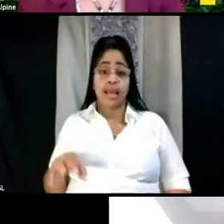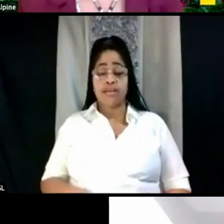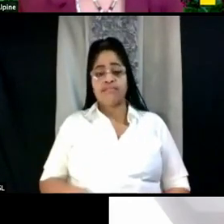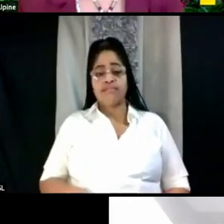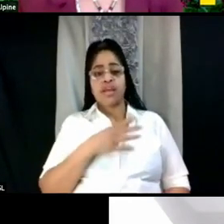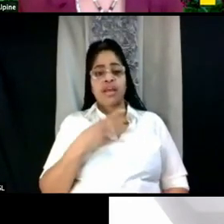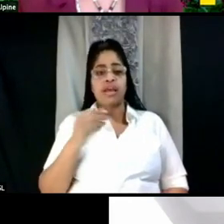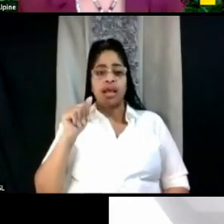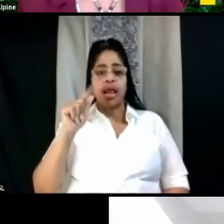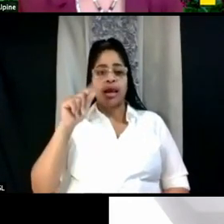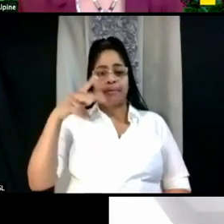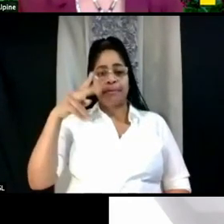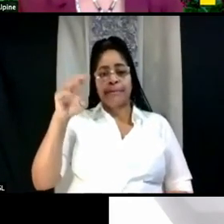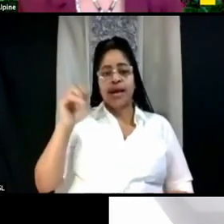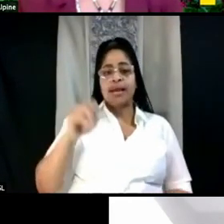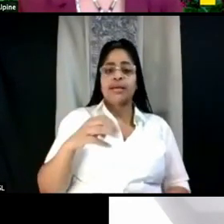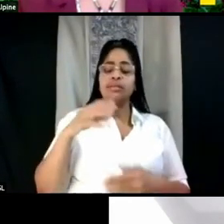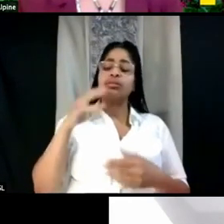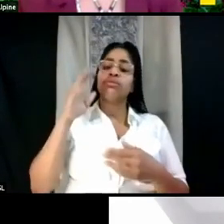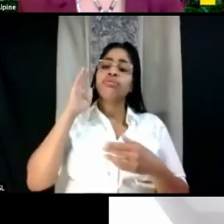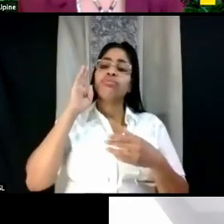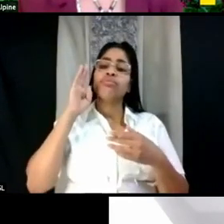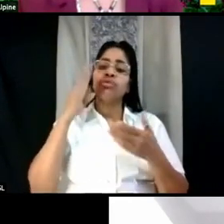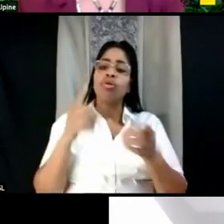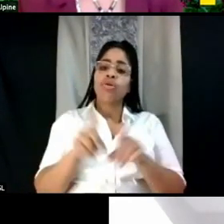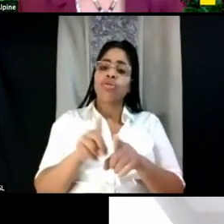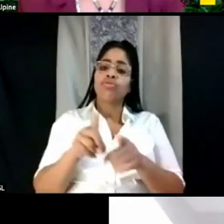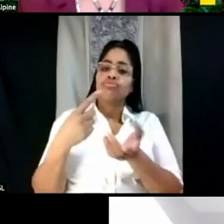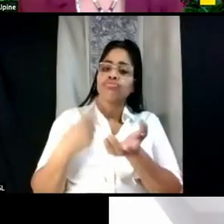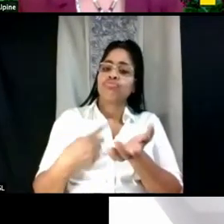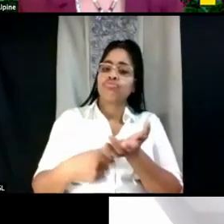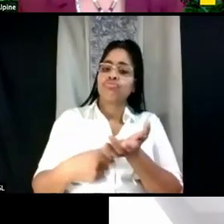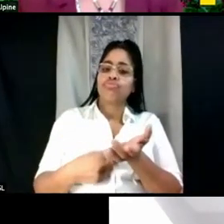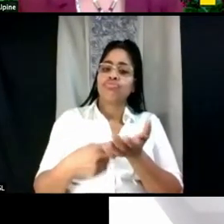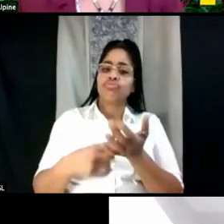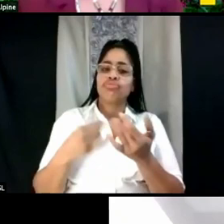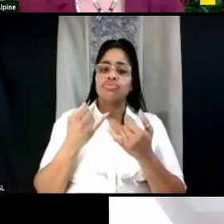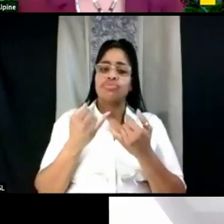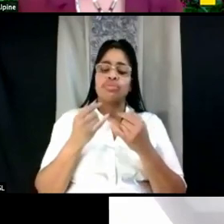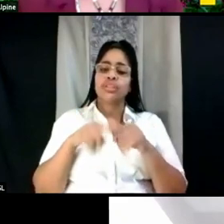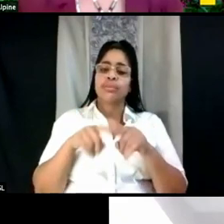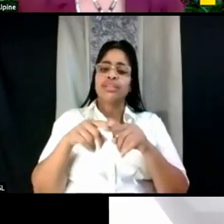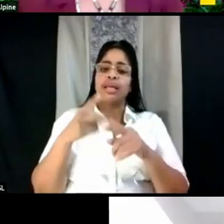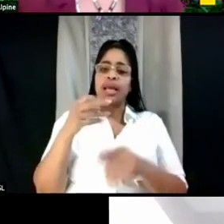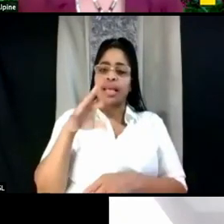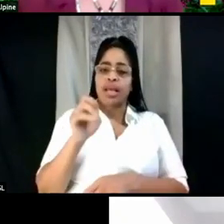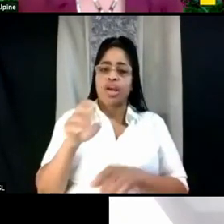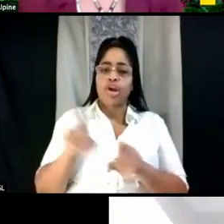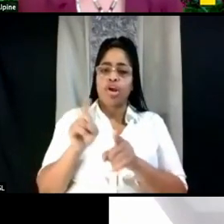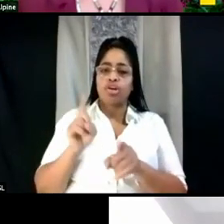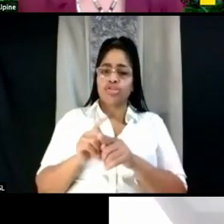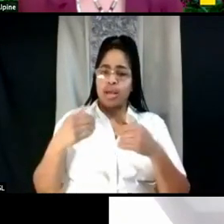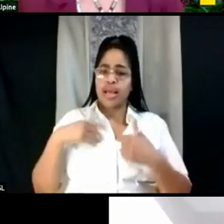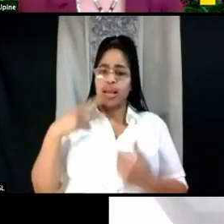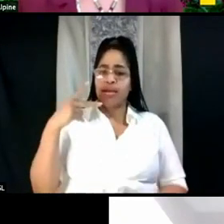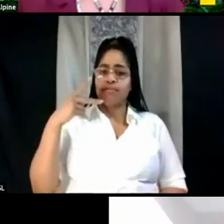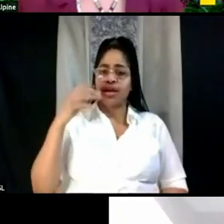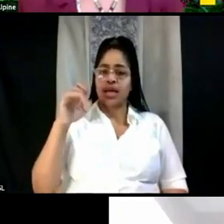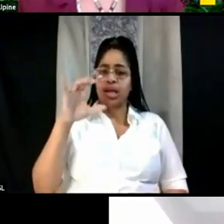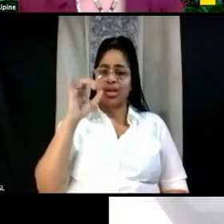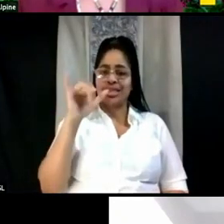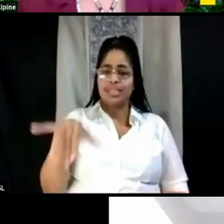Director of Work-Life Programs, is here to discuss options for dependent care. We're also joined by Kelsey Stratton, a Program Manager